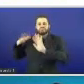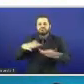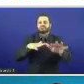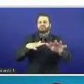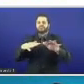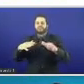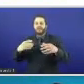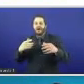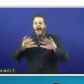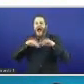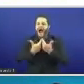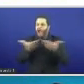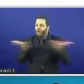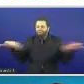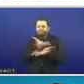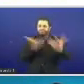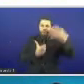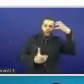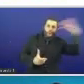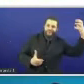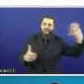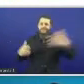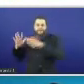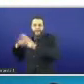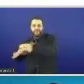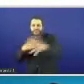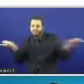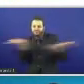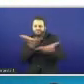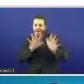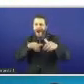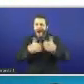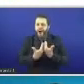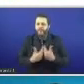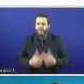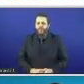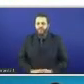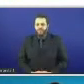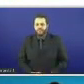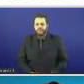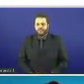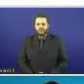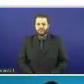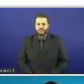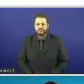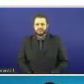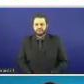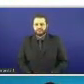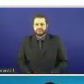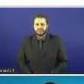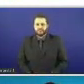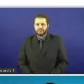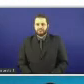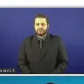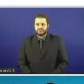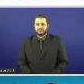Okay, Lopa Banerjee is the director of the Civil Society Division at UN Women. And she leads UN Women's work on partnering